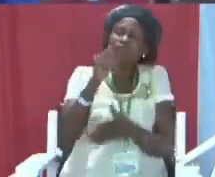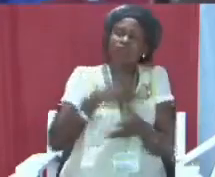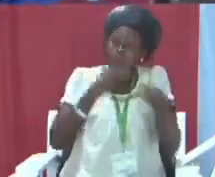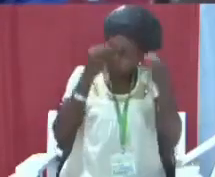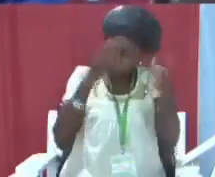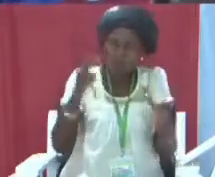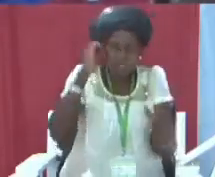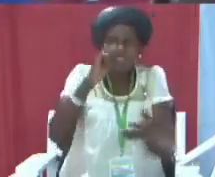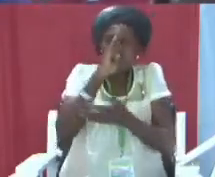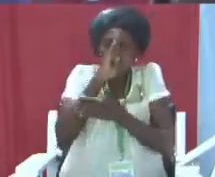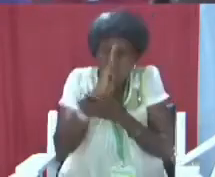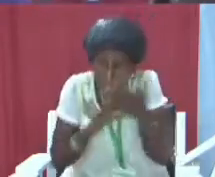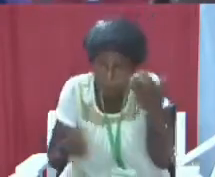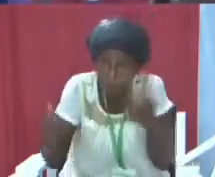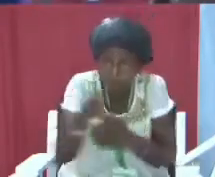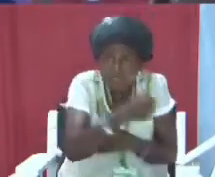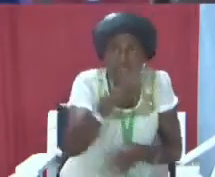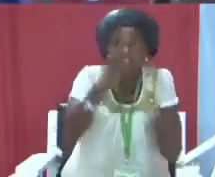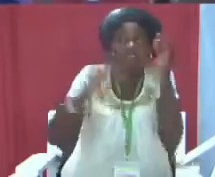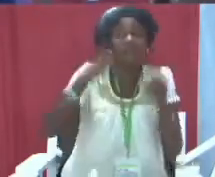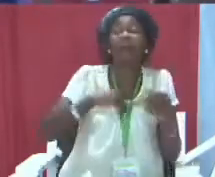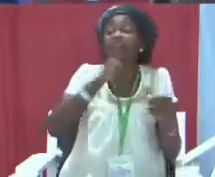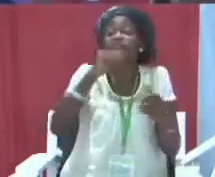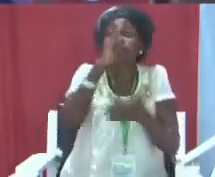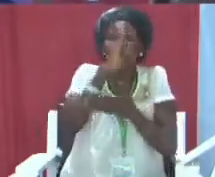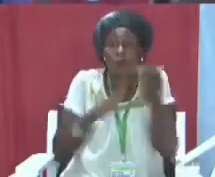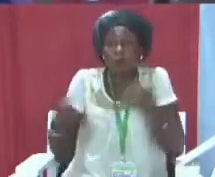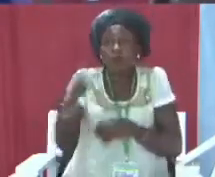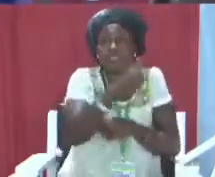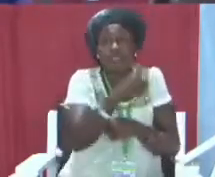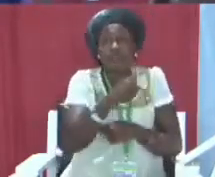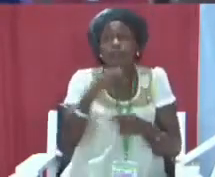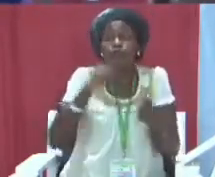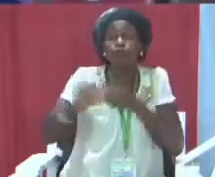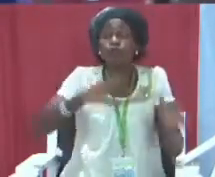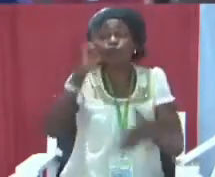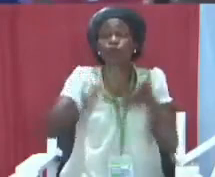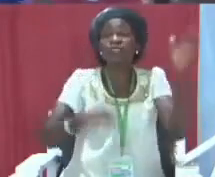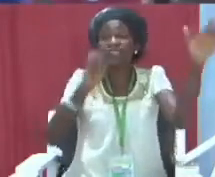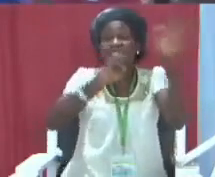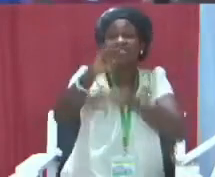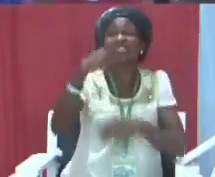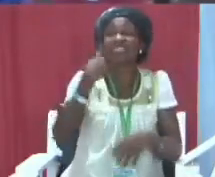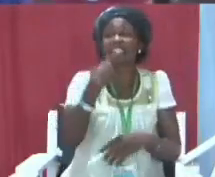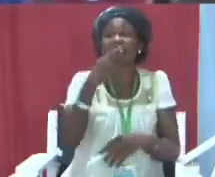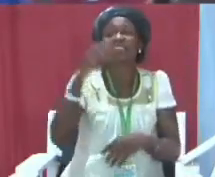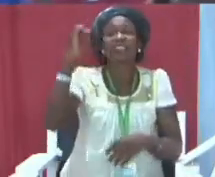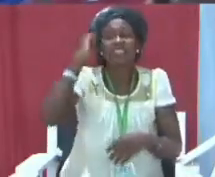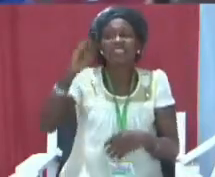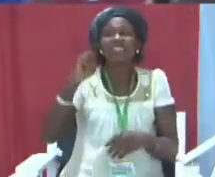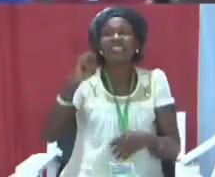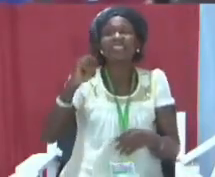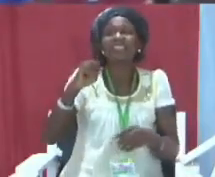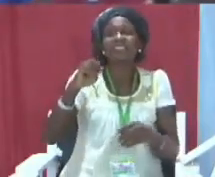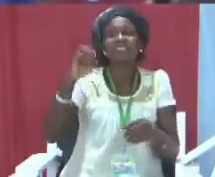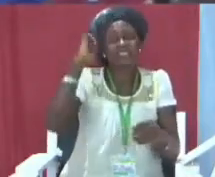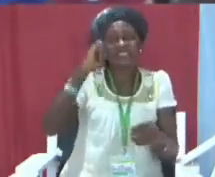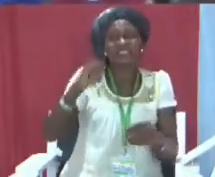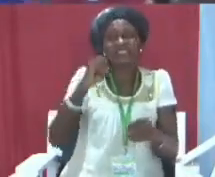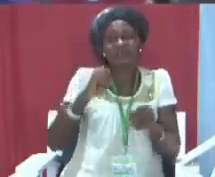himself. If he had not humbled himself to do what Elijah said, the famine would have